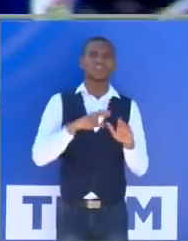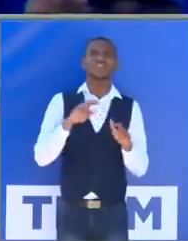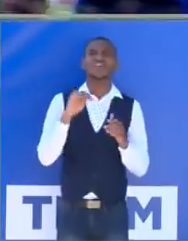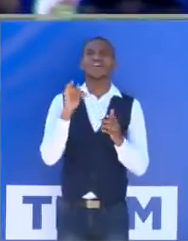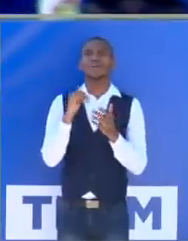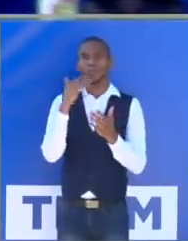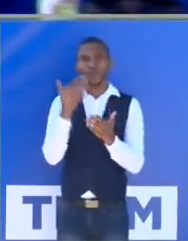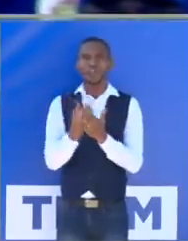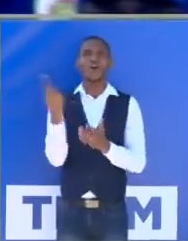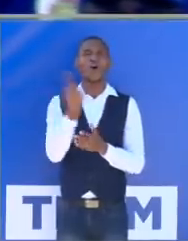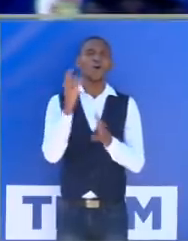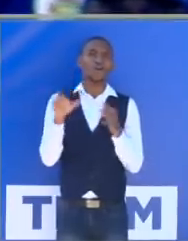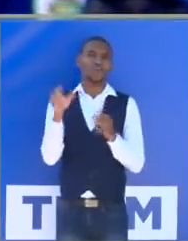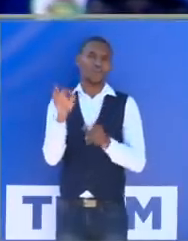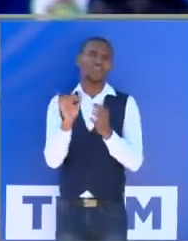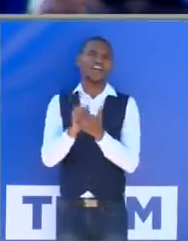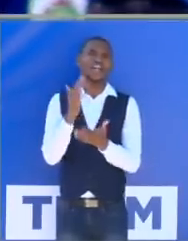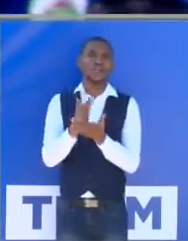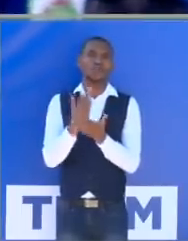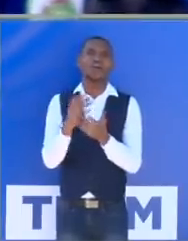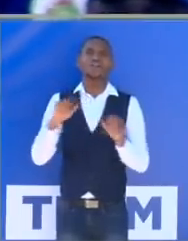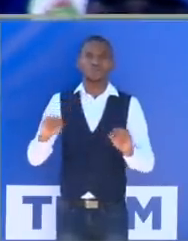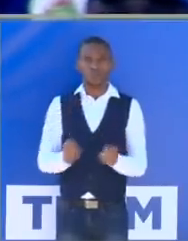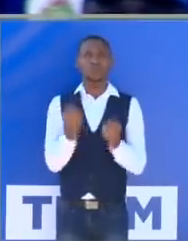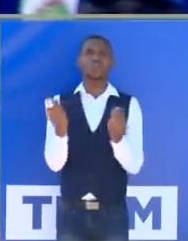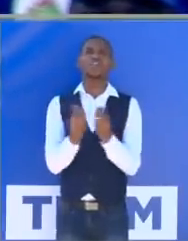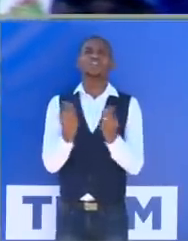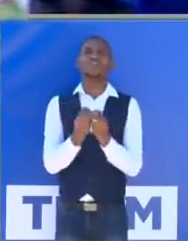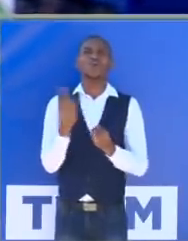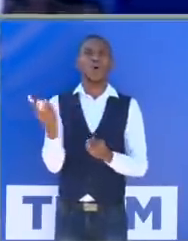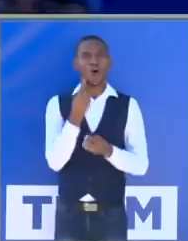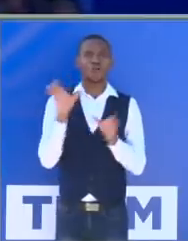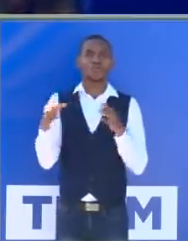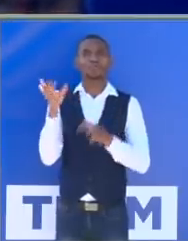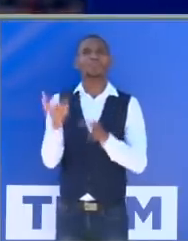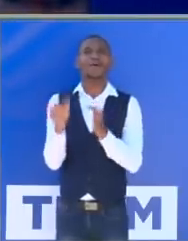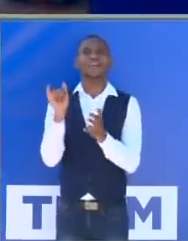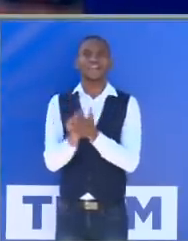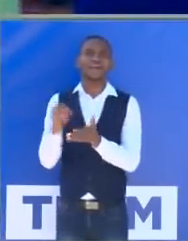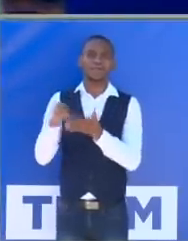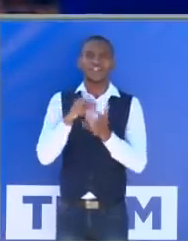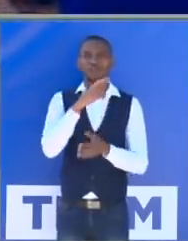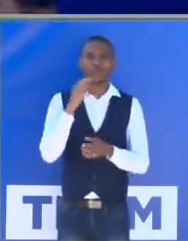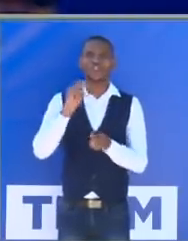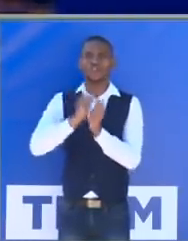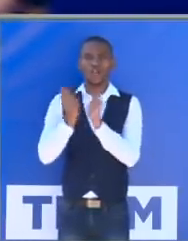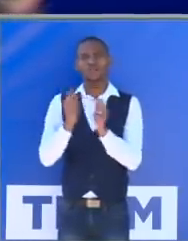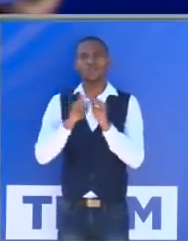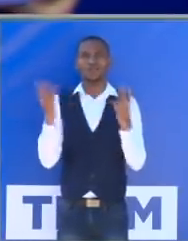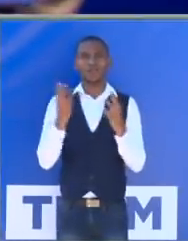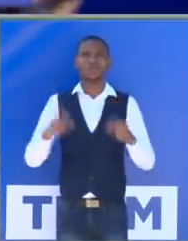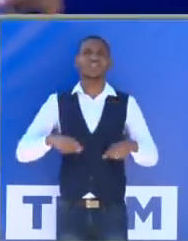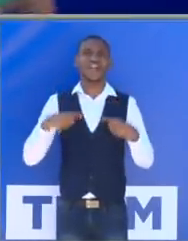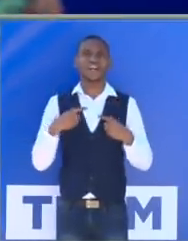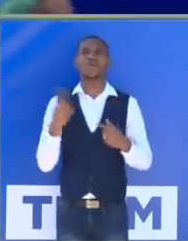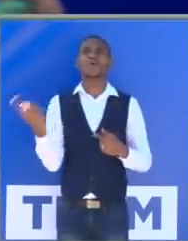we're the only party that actually gets things done. We're the only party that brings real change to the people's lives.